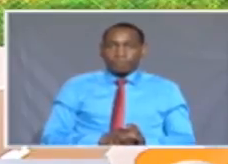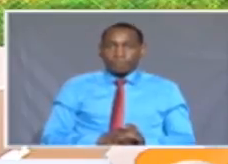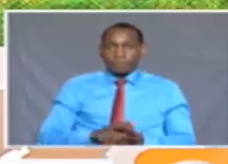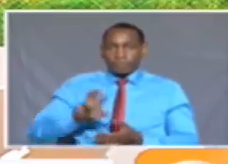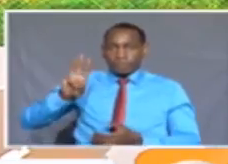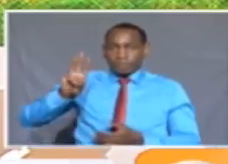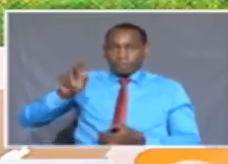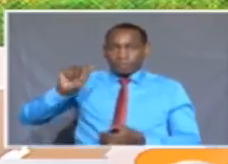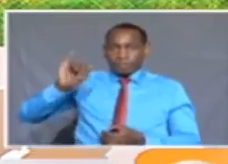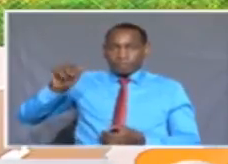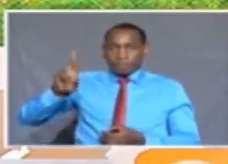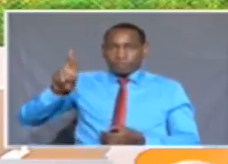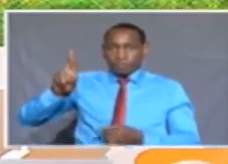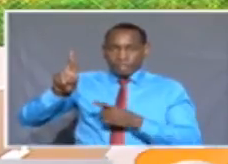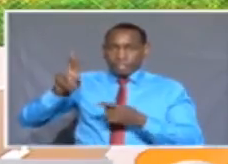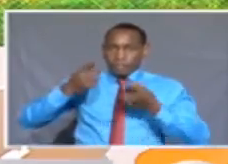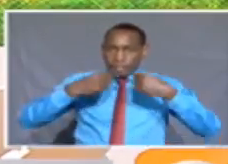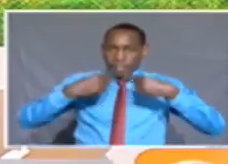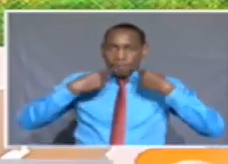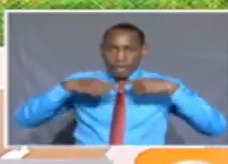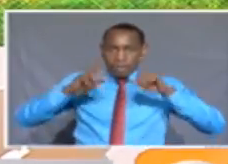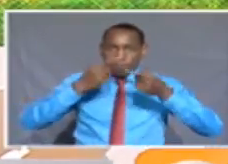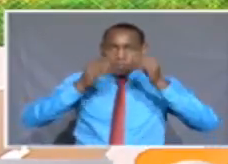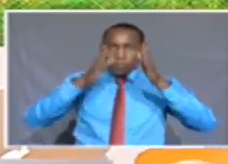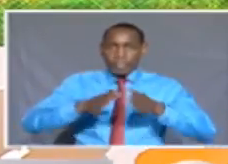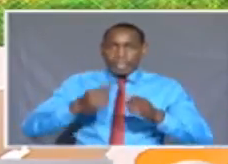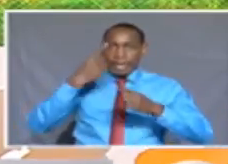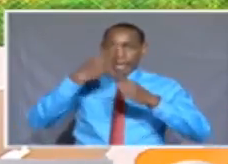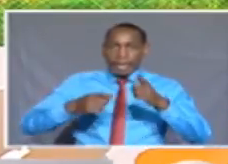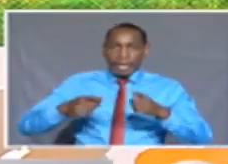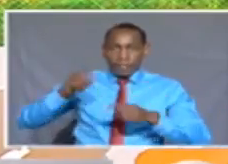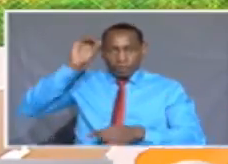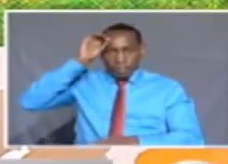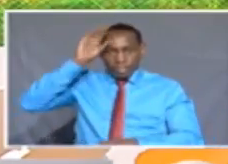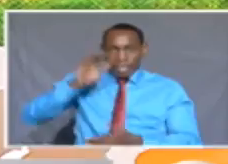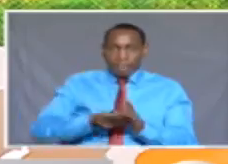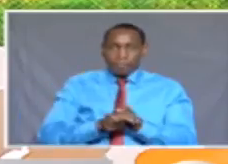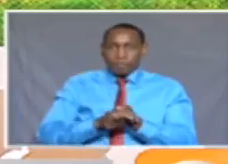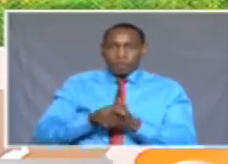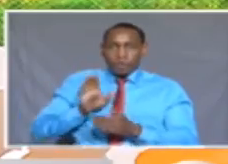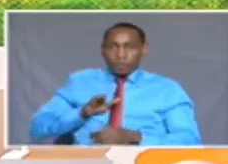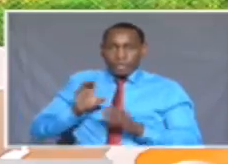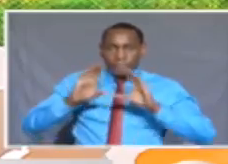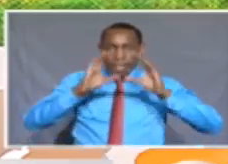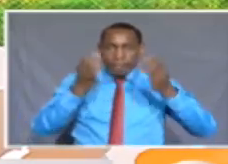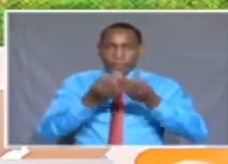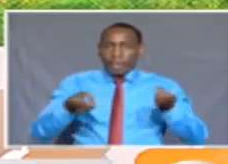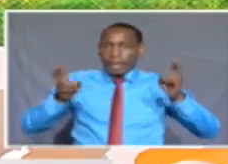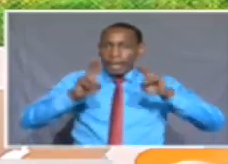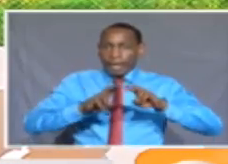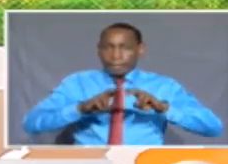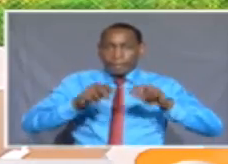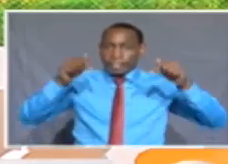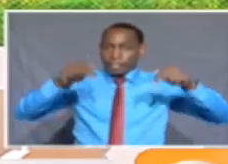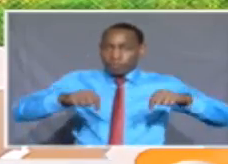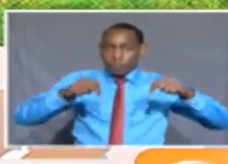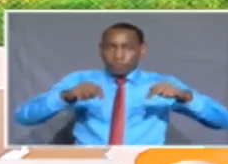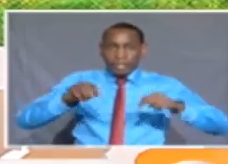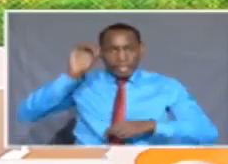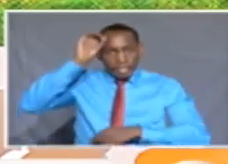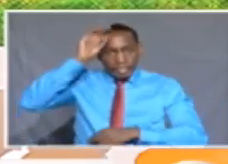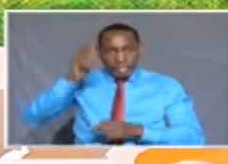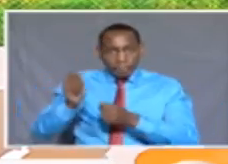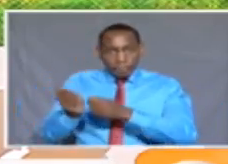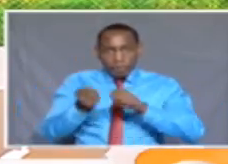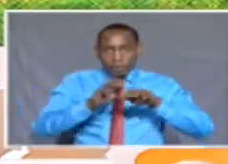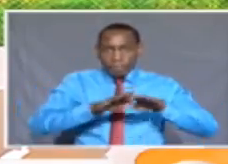Wanjiru Karume was crowned the winner of the annual Kiambu Ladies Open Craig Go Ball, which took place earlier on today at the Kiambu Golf